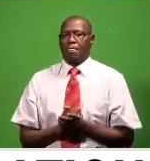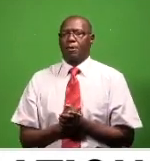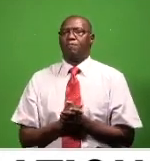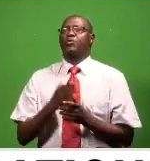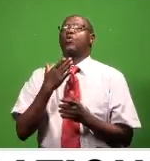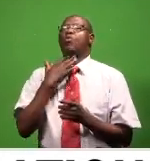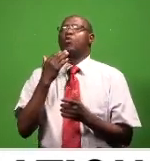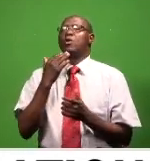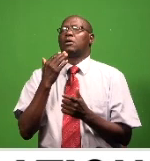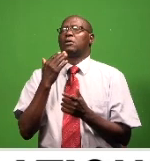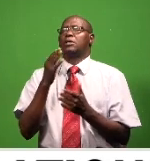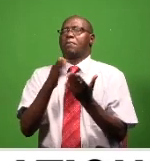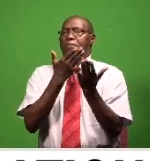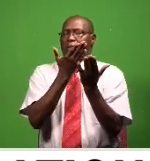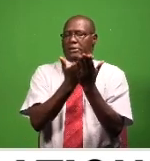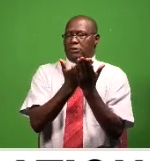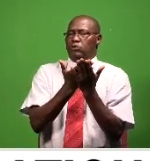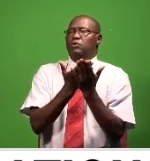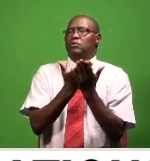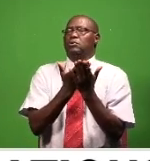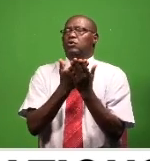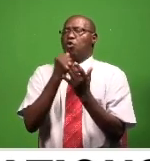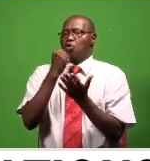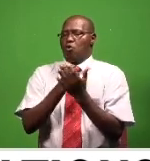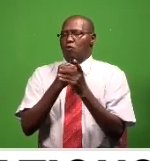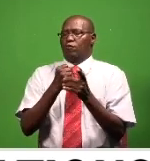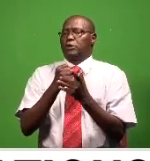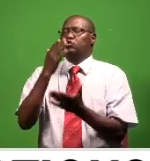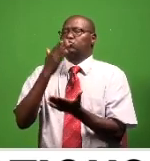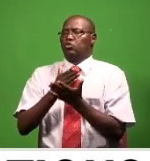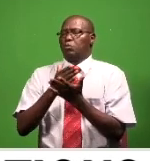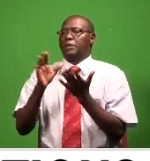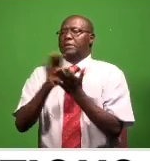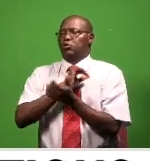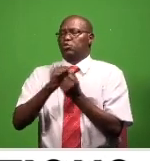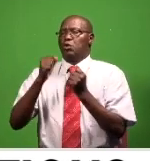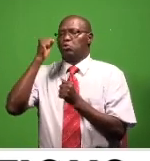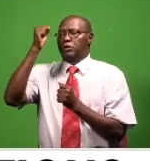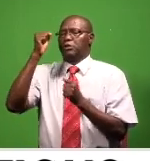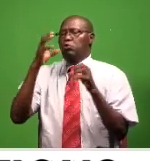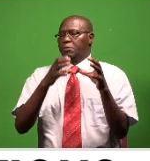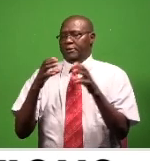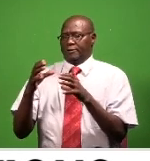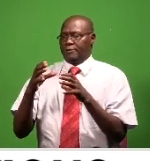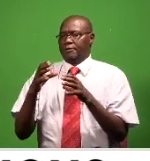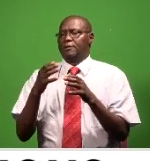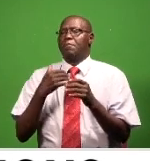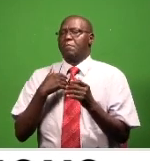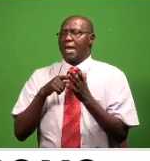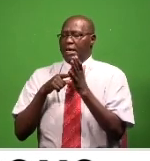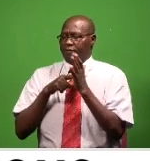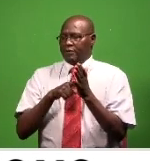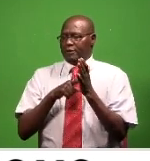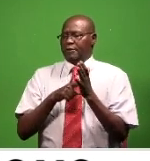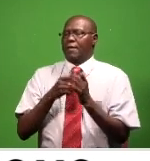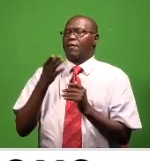to desist from destroying political parties. And I've emphasized, because we are saying there is an